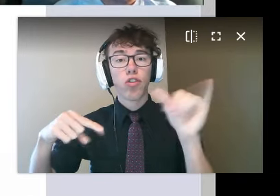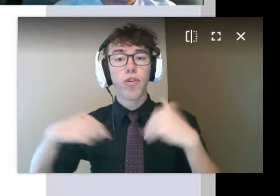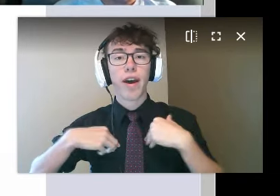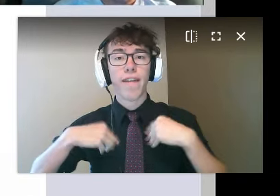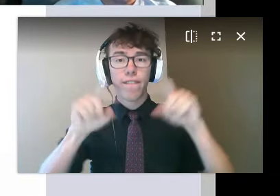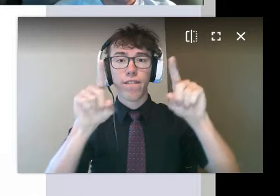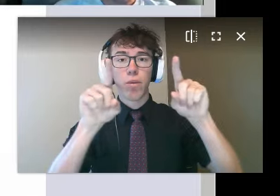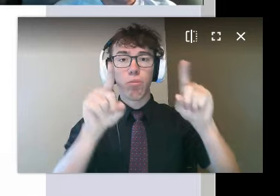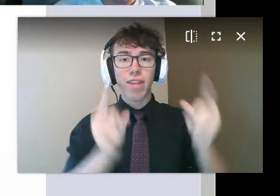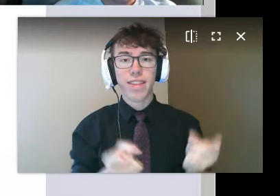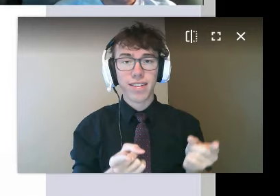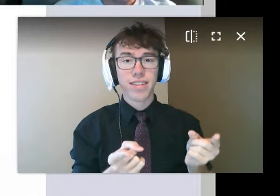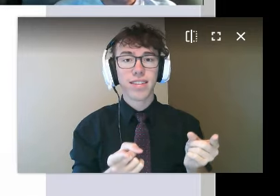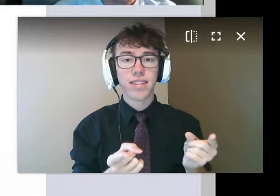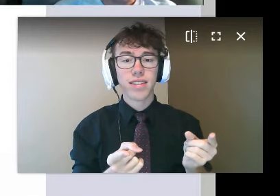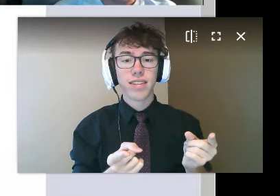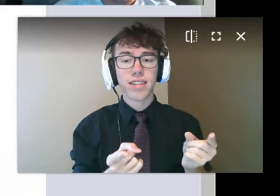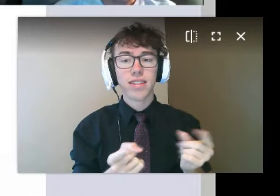exponents.